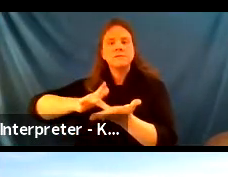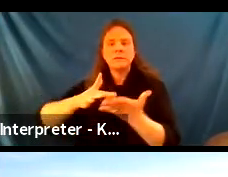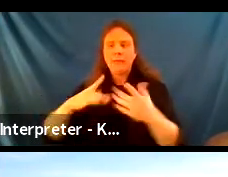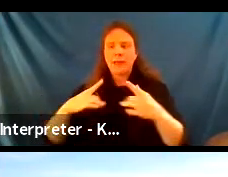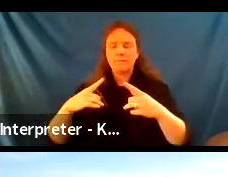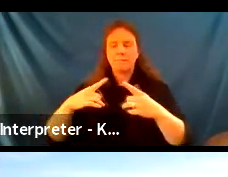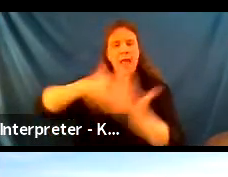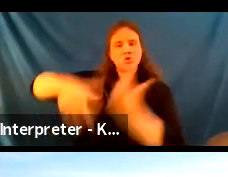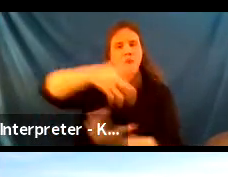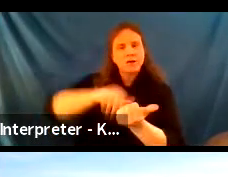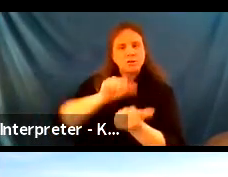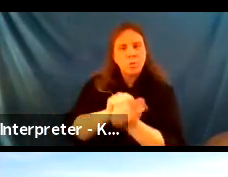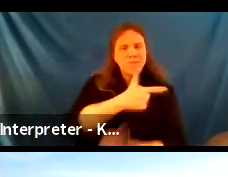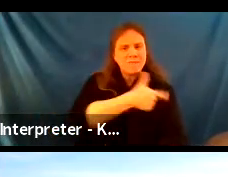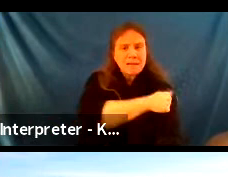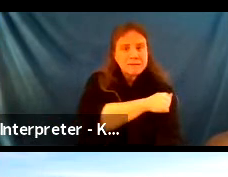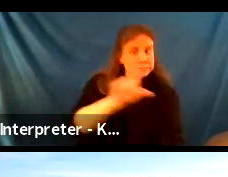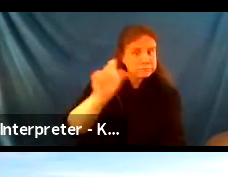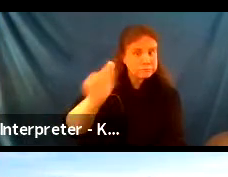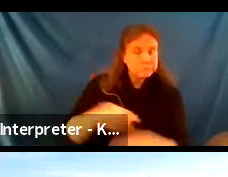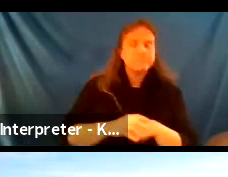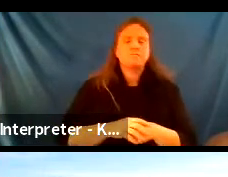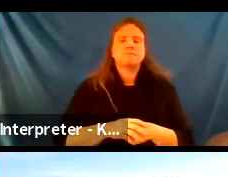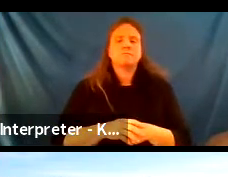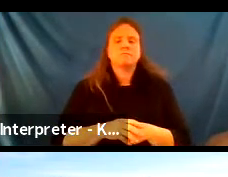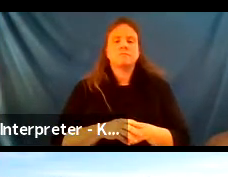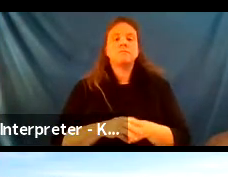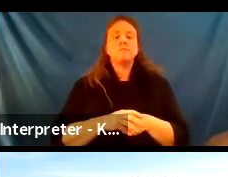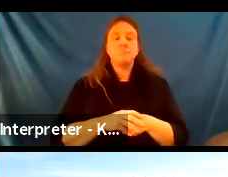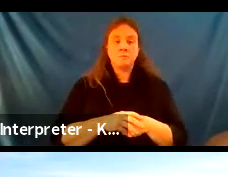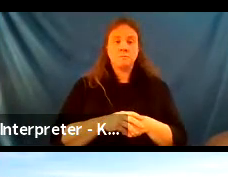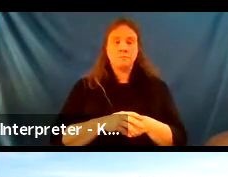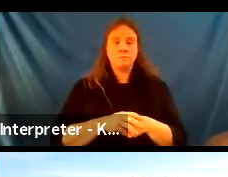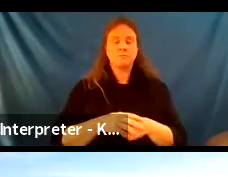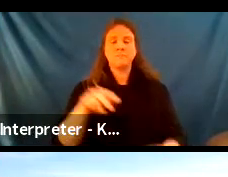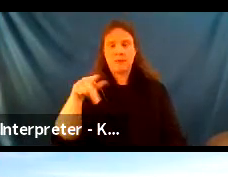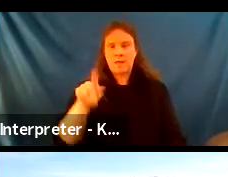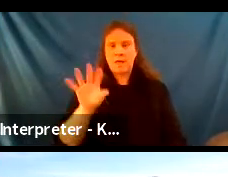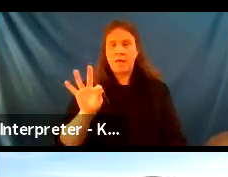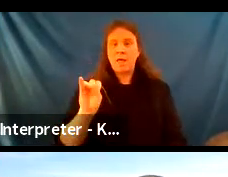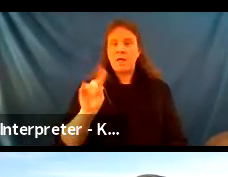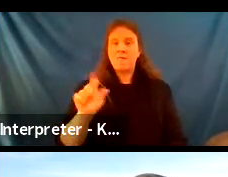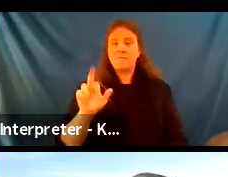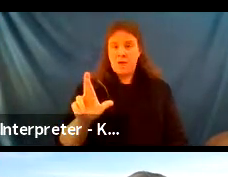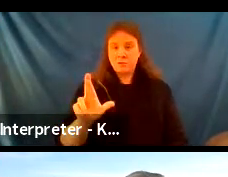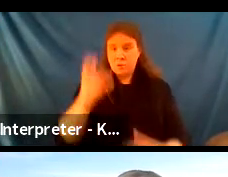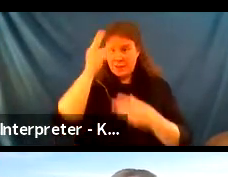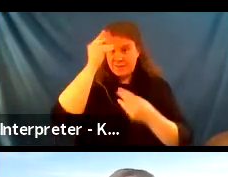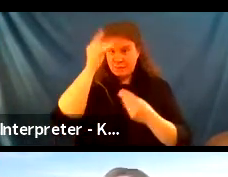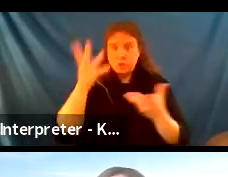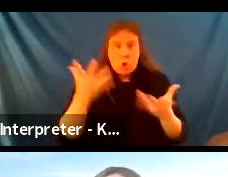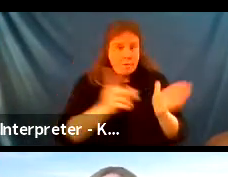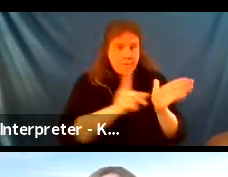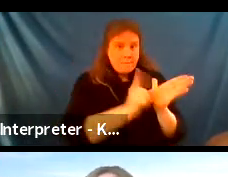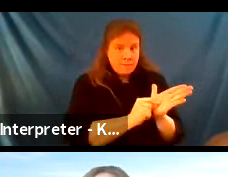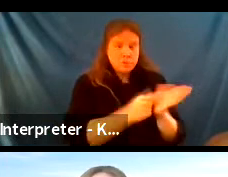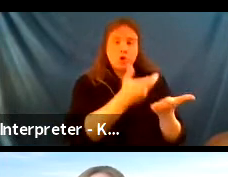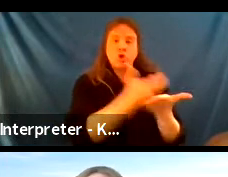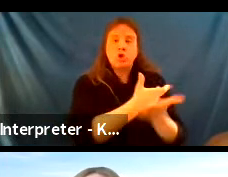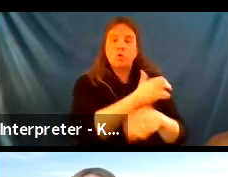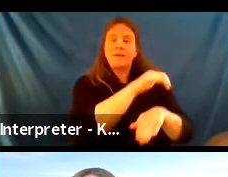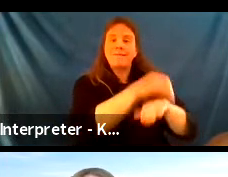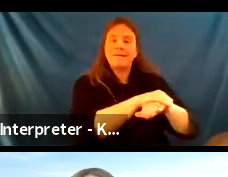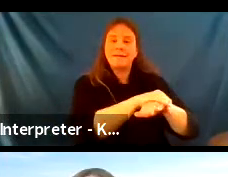Well, so yeah, the Pfizer data has been published in the New England Journal, and Mark, you can correct me,